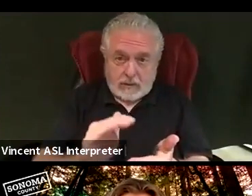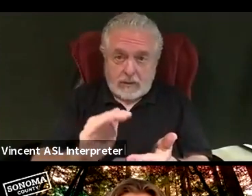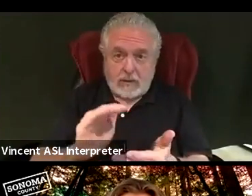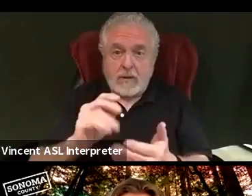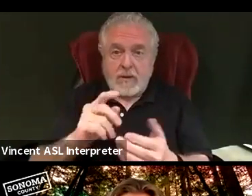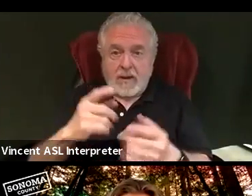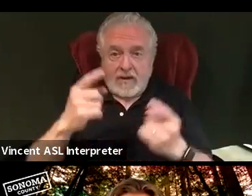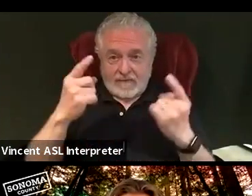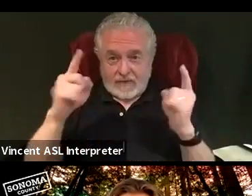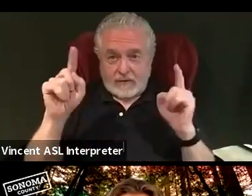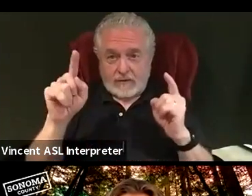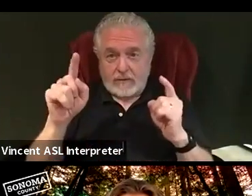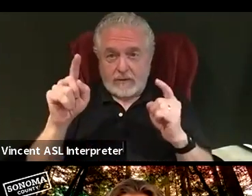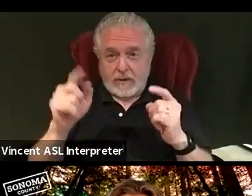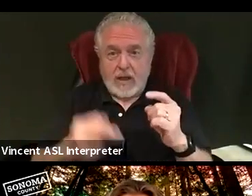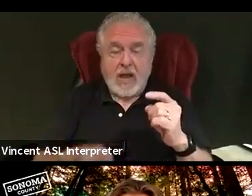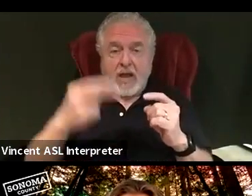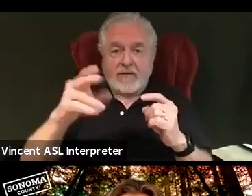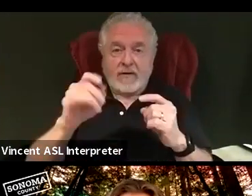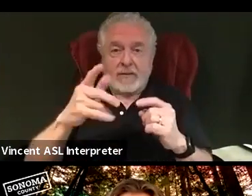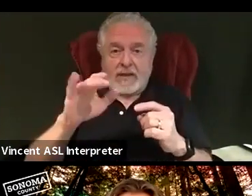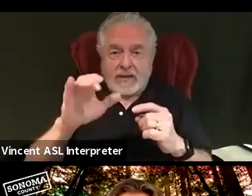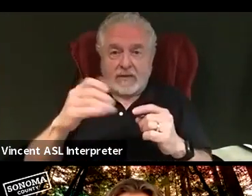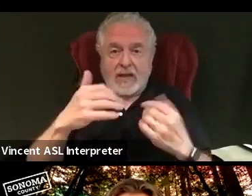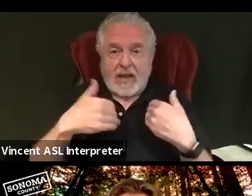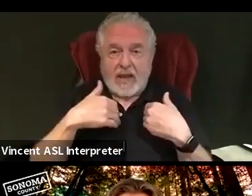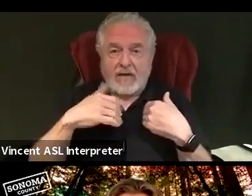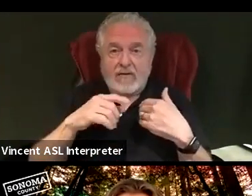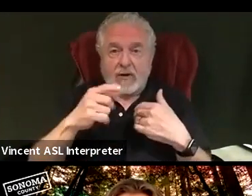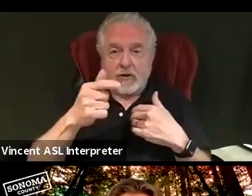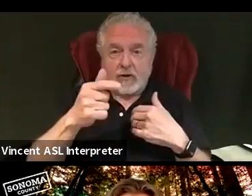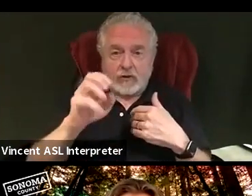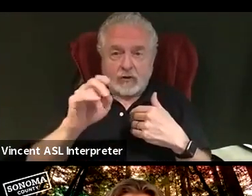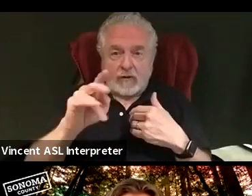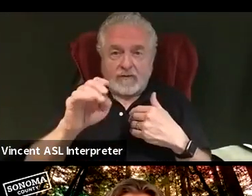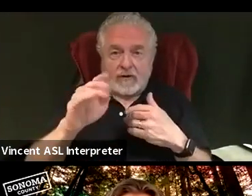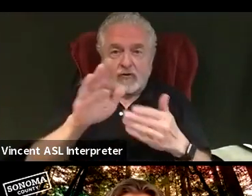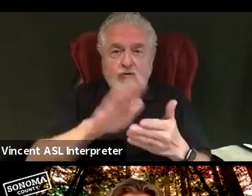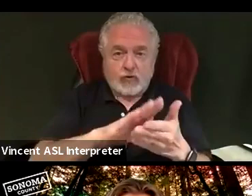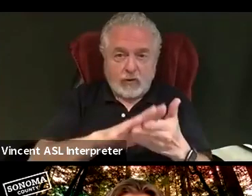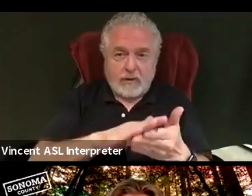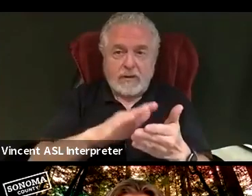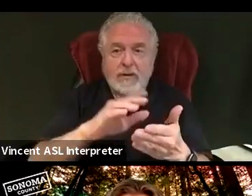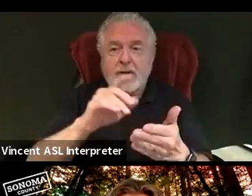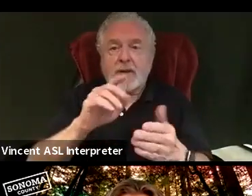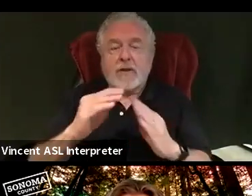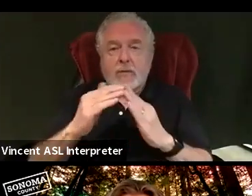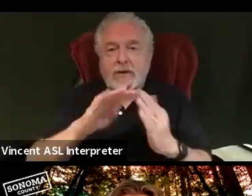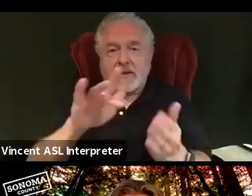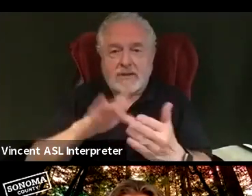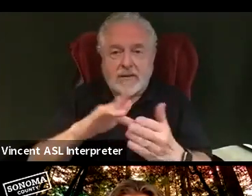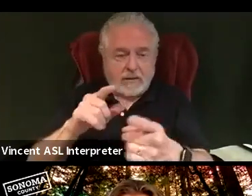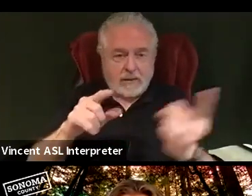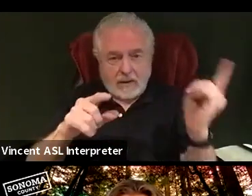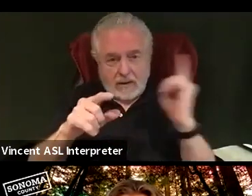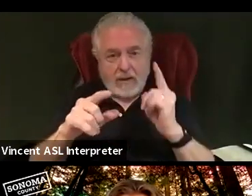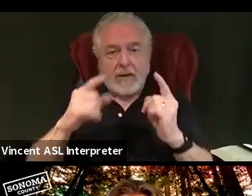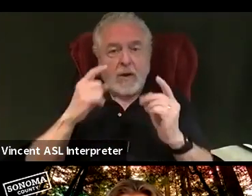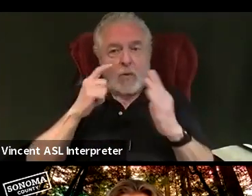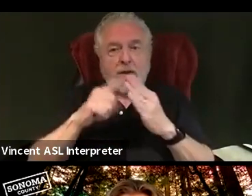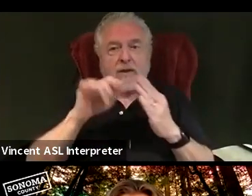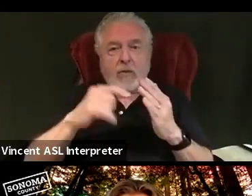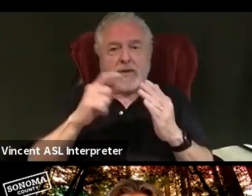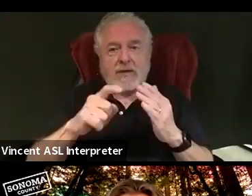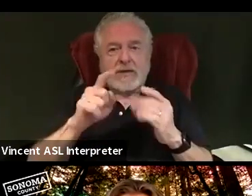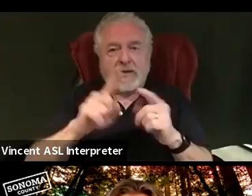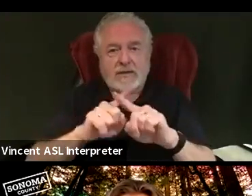highly efficient, high volume clinics that we had in the Guerneville School and the Sebastopol Community Center, and recognizing that we